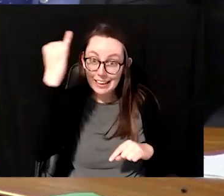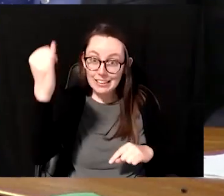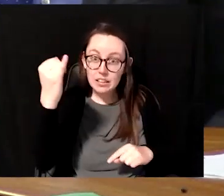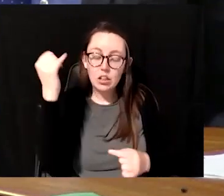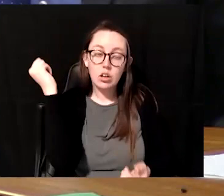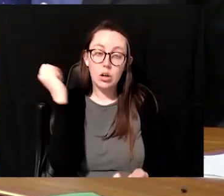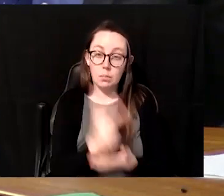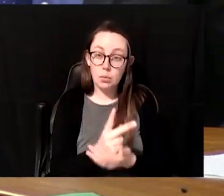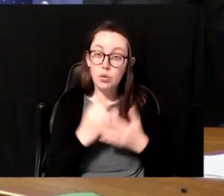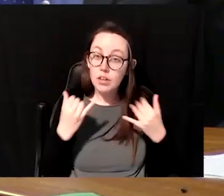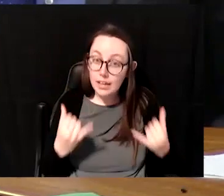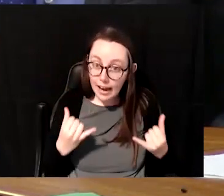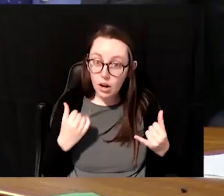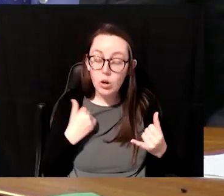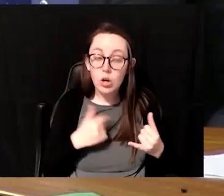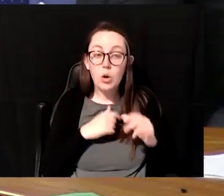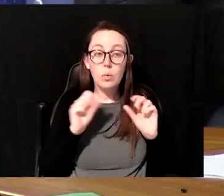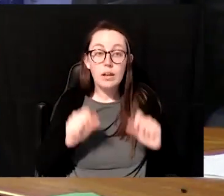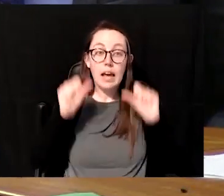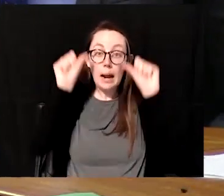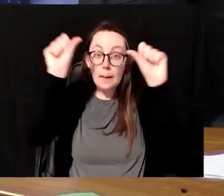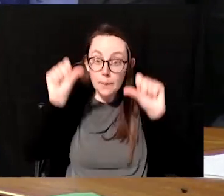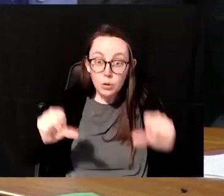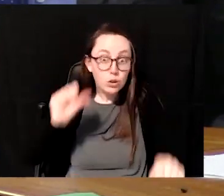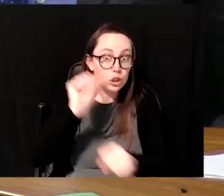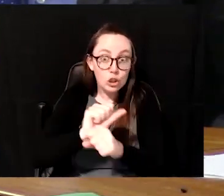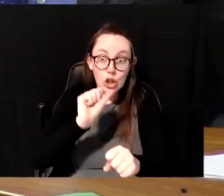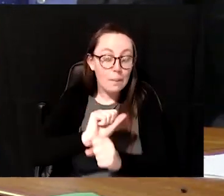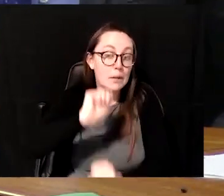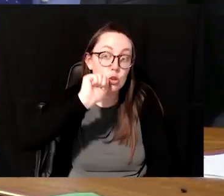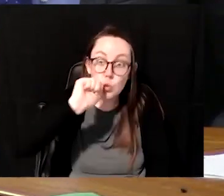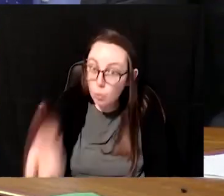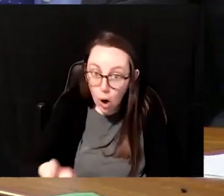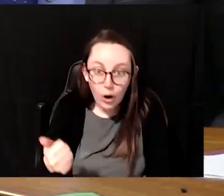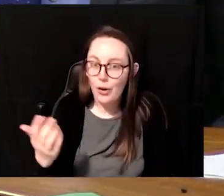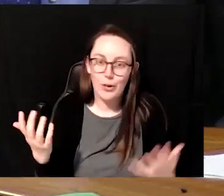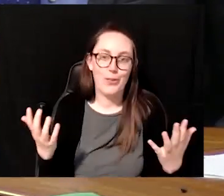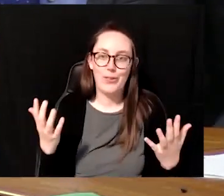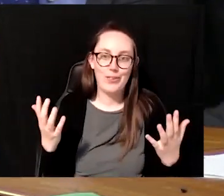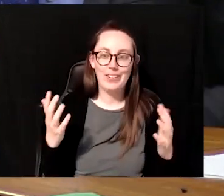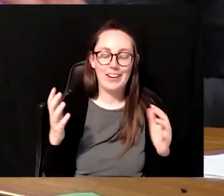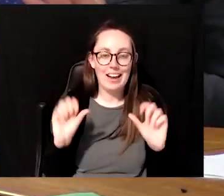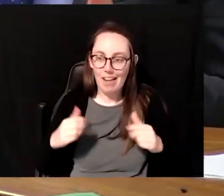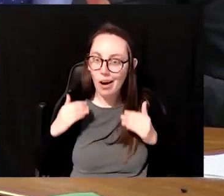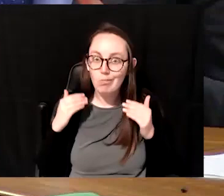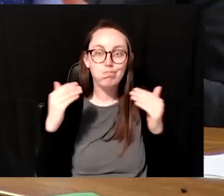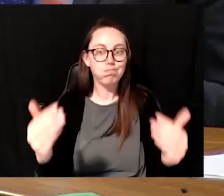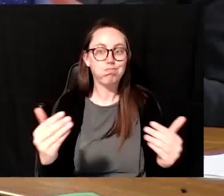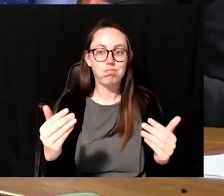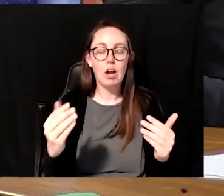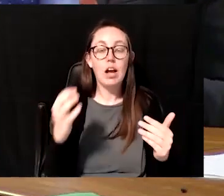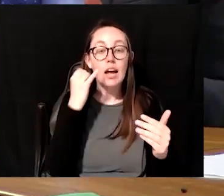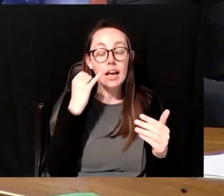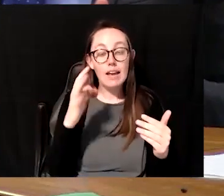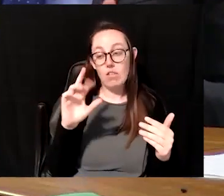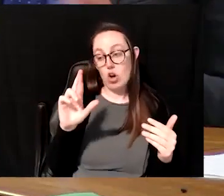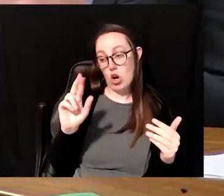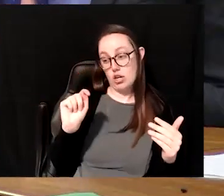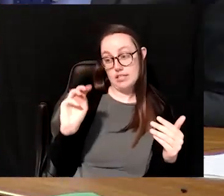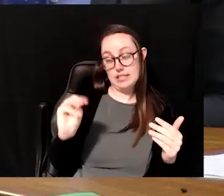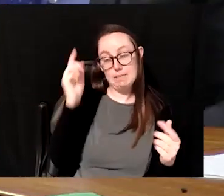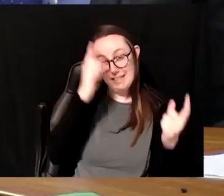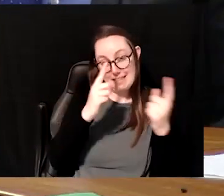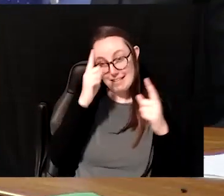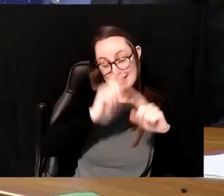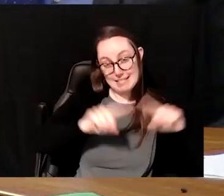posting this and moving forward tomorrow and um and if town meeting uh thinks otherwise then we could